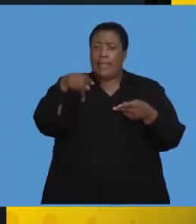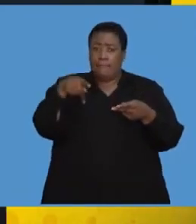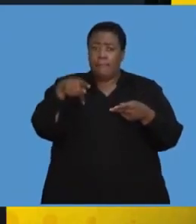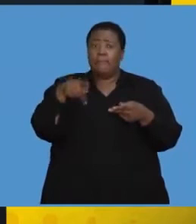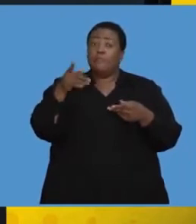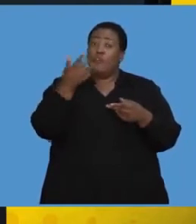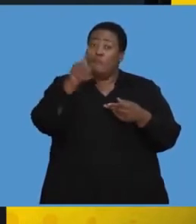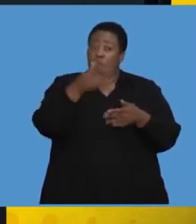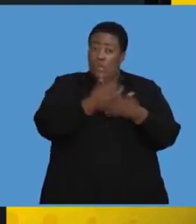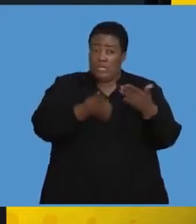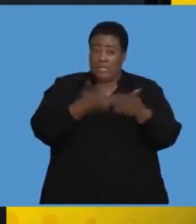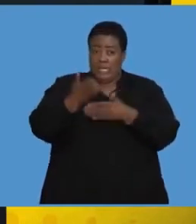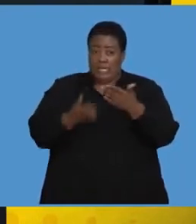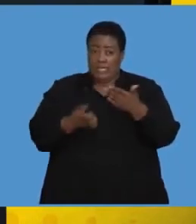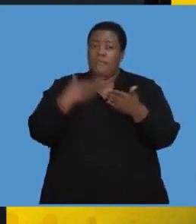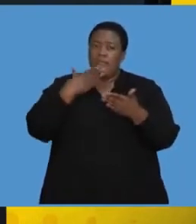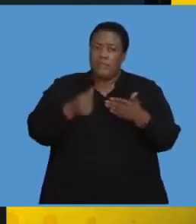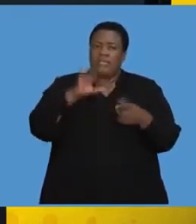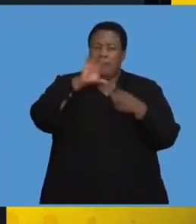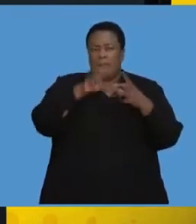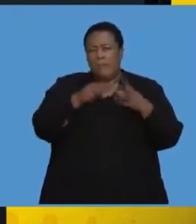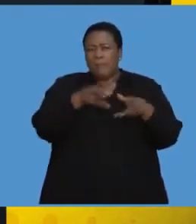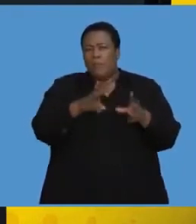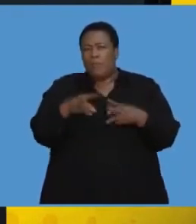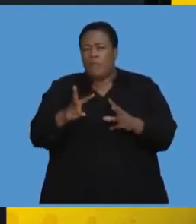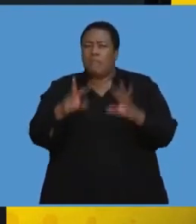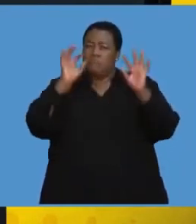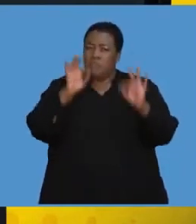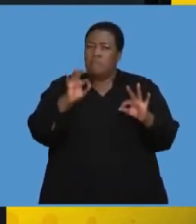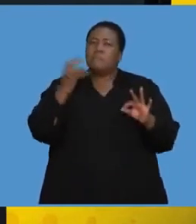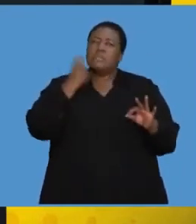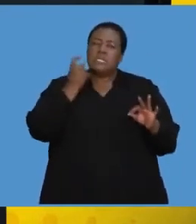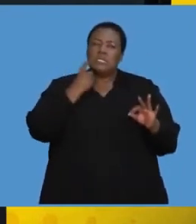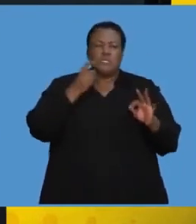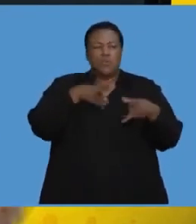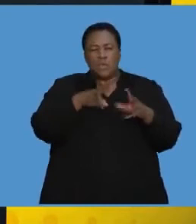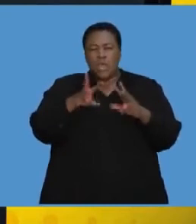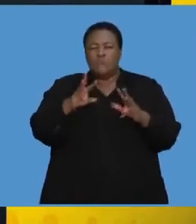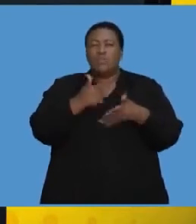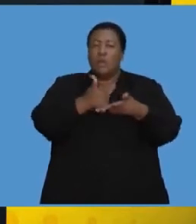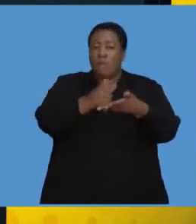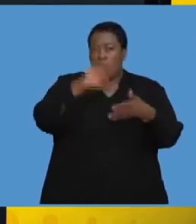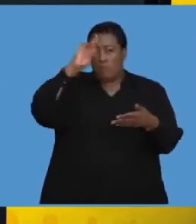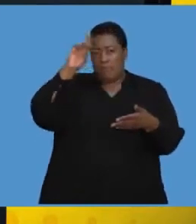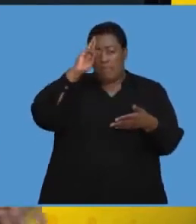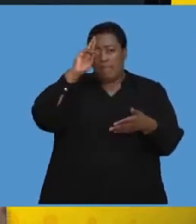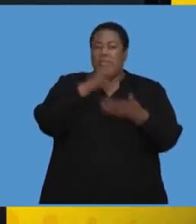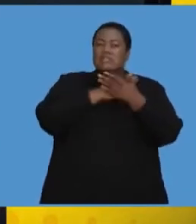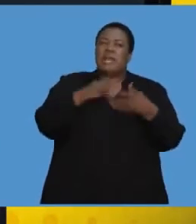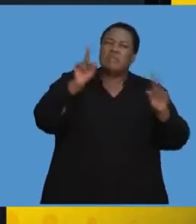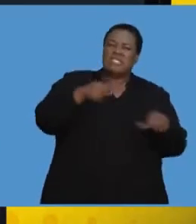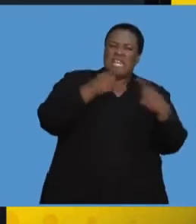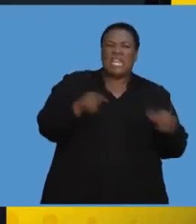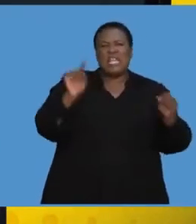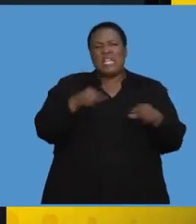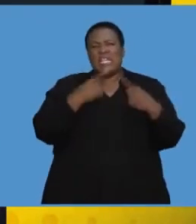purposes of your essays, I encourage you to find a way, a suitable or a comfortable method of remembering. Some sing their